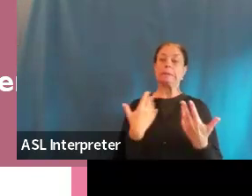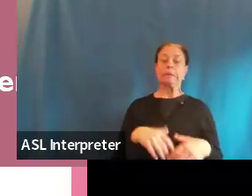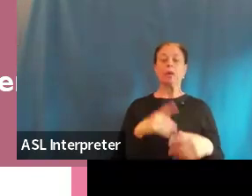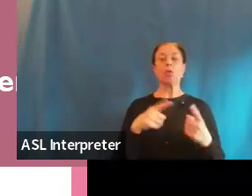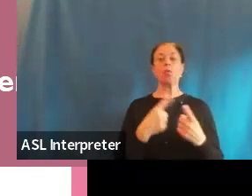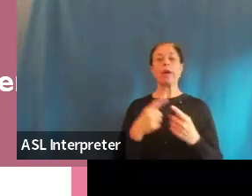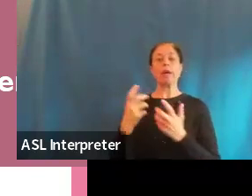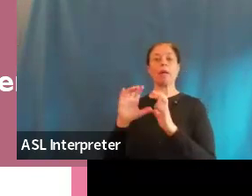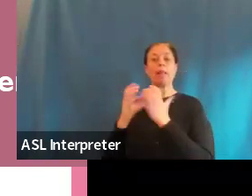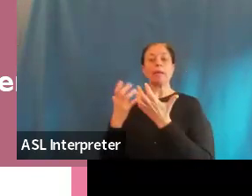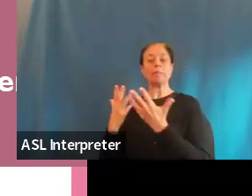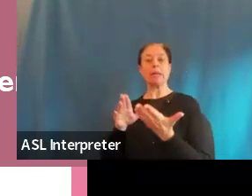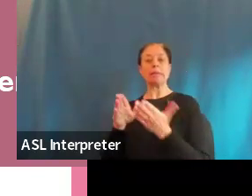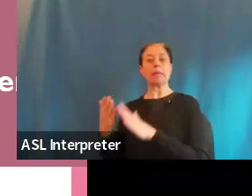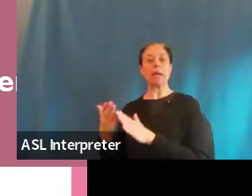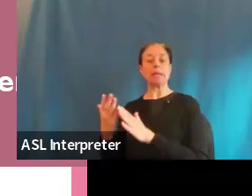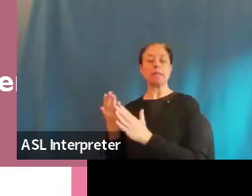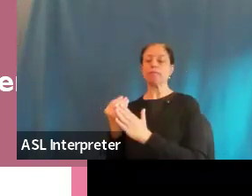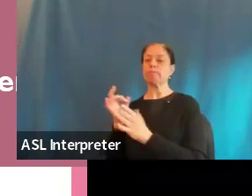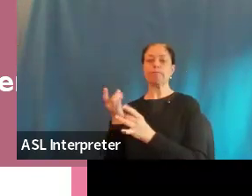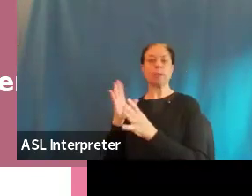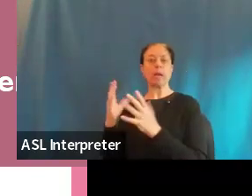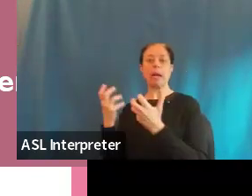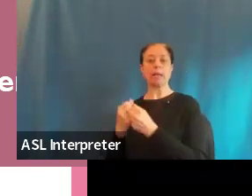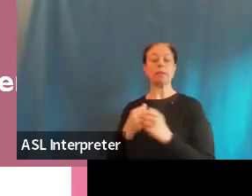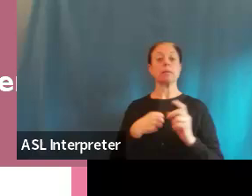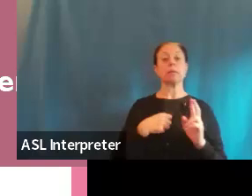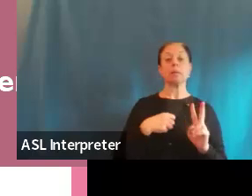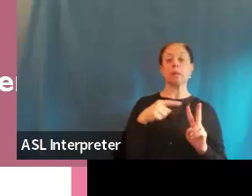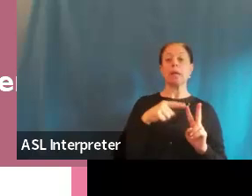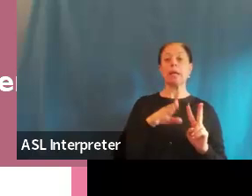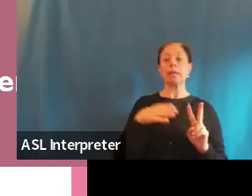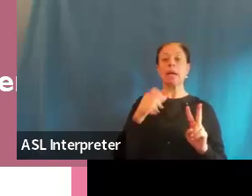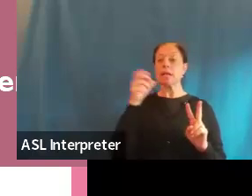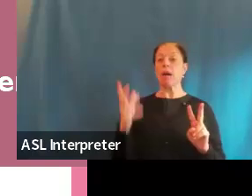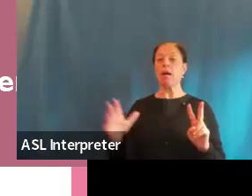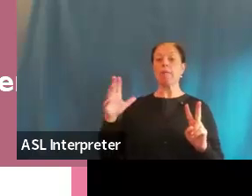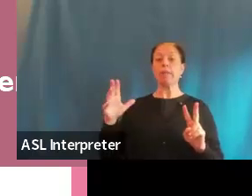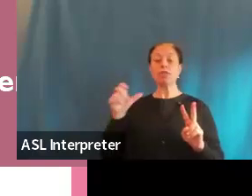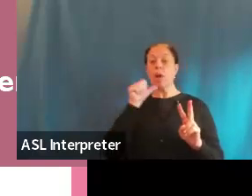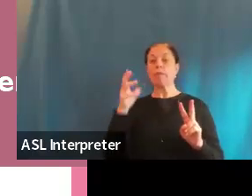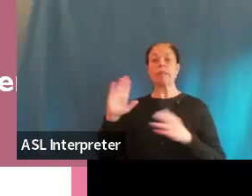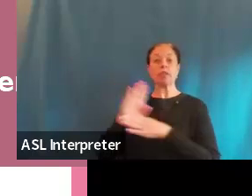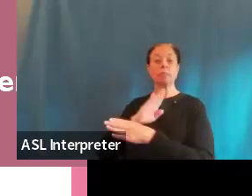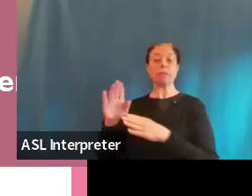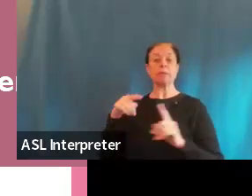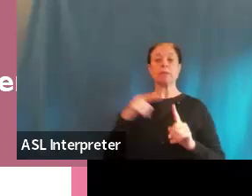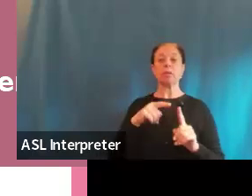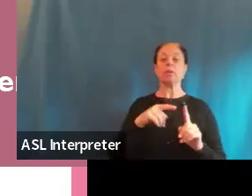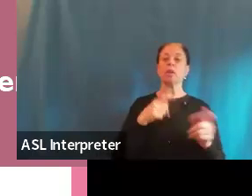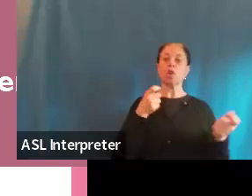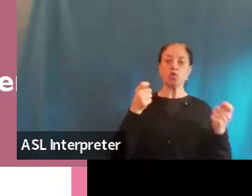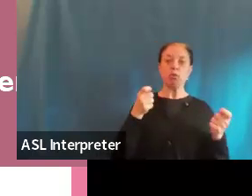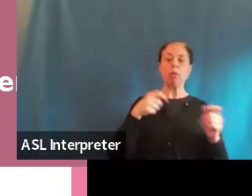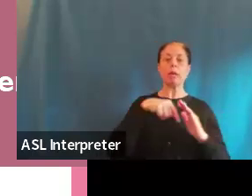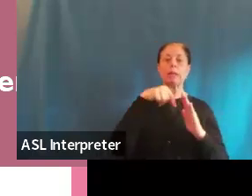freak accident. But when the boy's ghost appears on campus, it becomes clear the dead has unfinished business. And this ghost is just as controlling in death